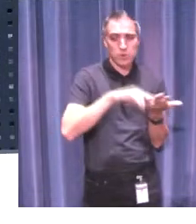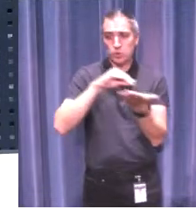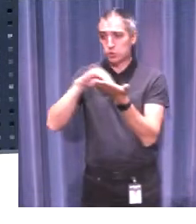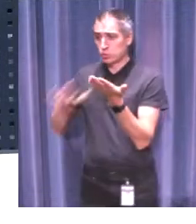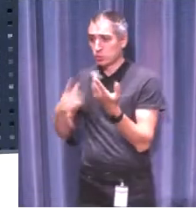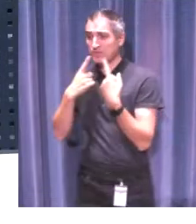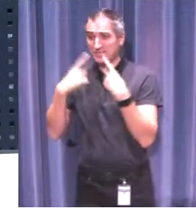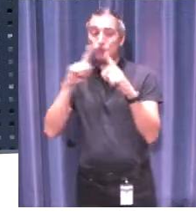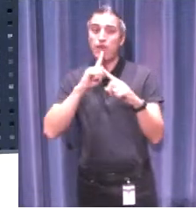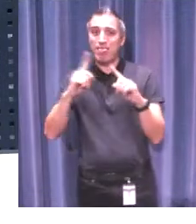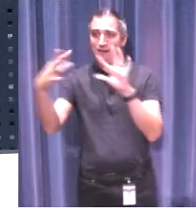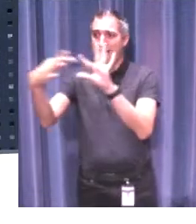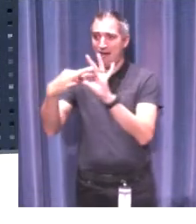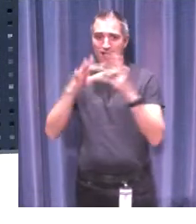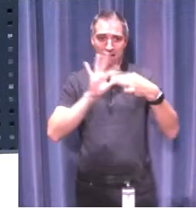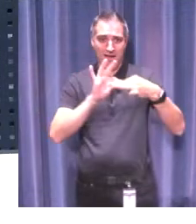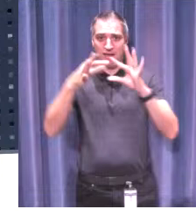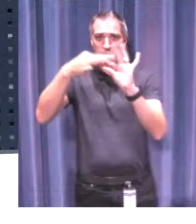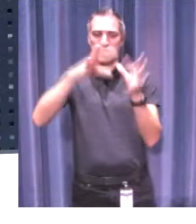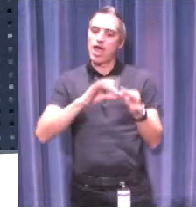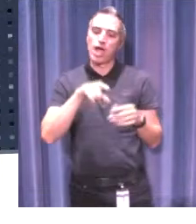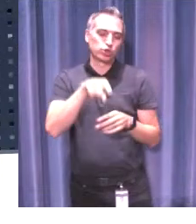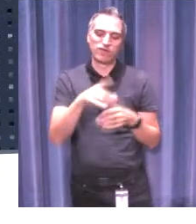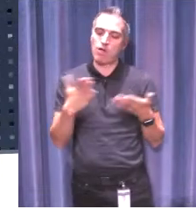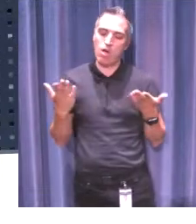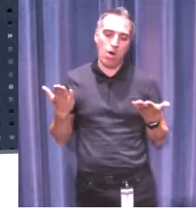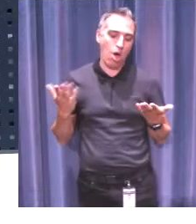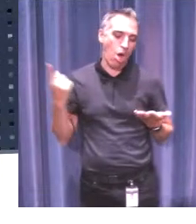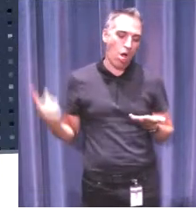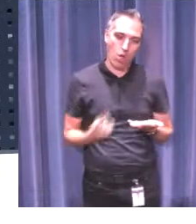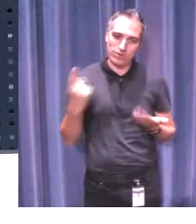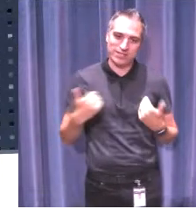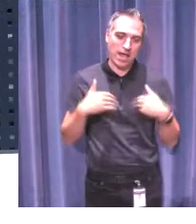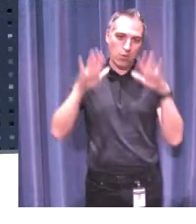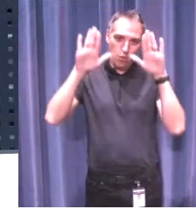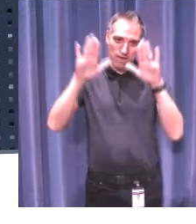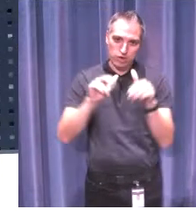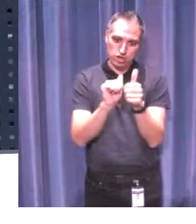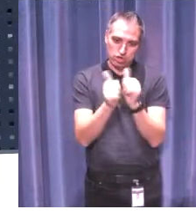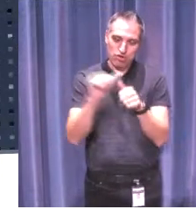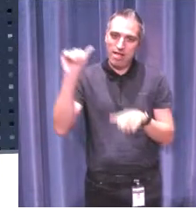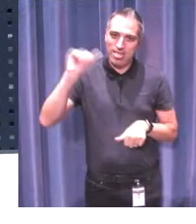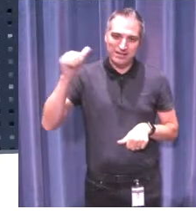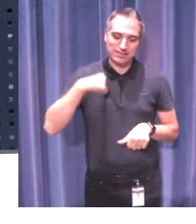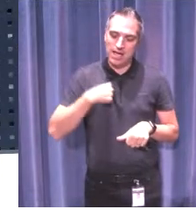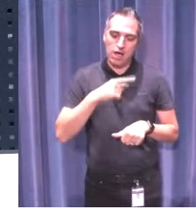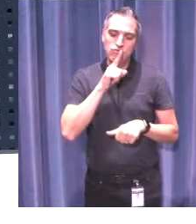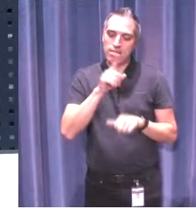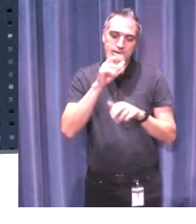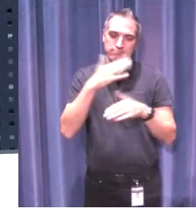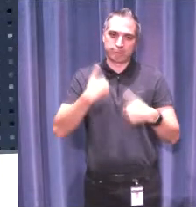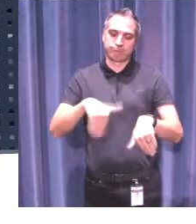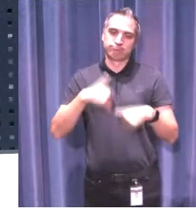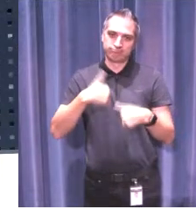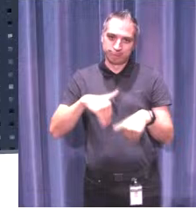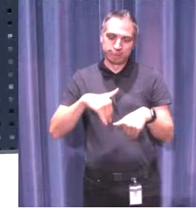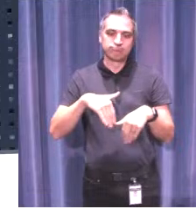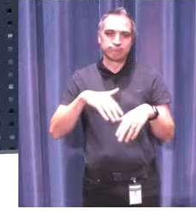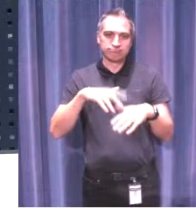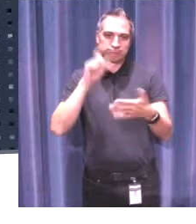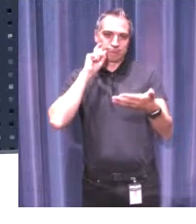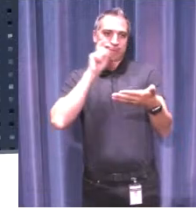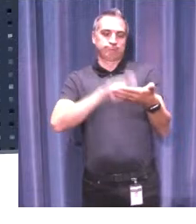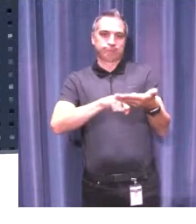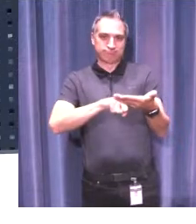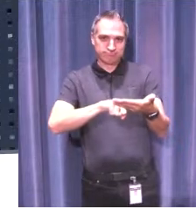go together. And you guys have always had great athletics, and I admire Mott for that.